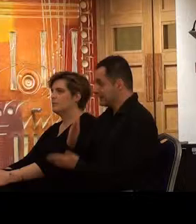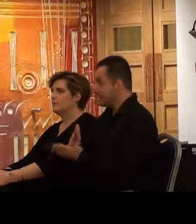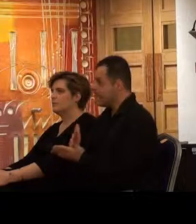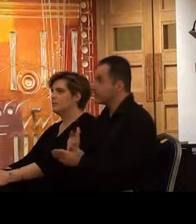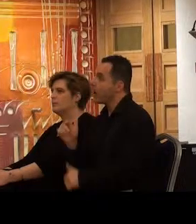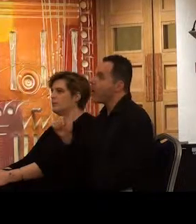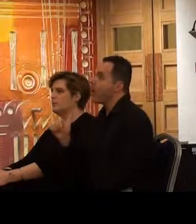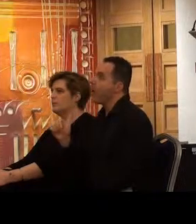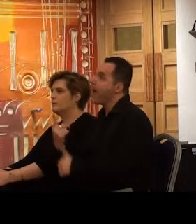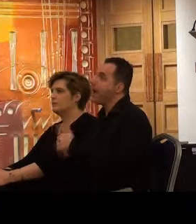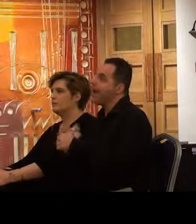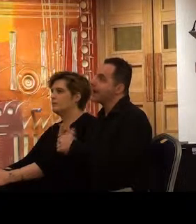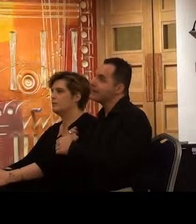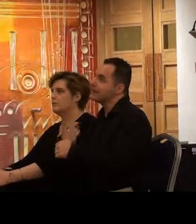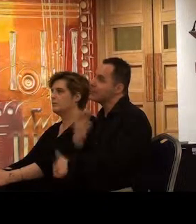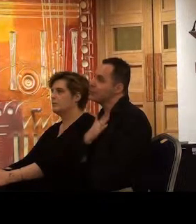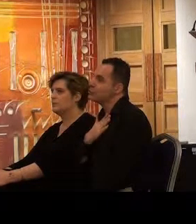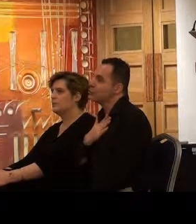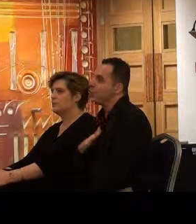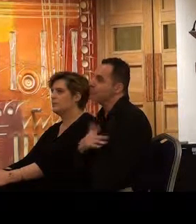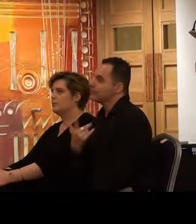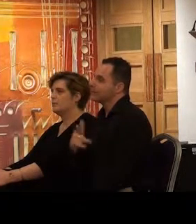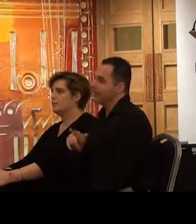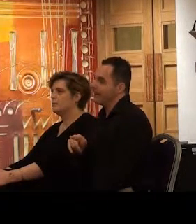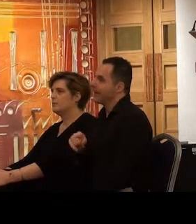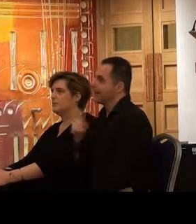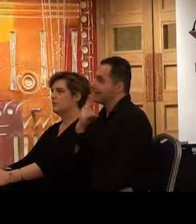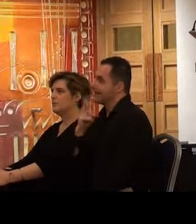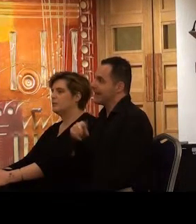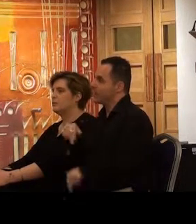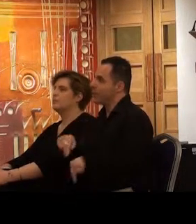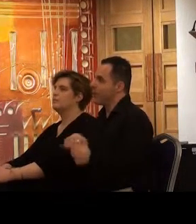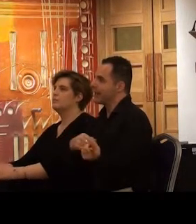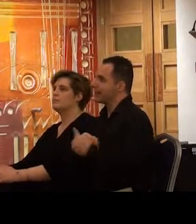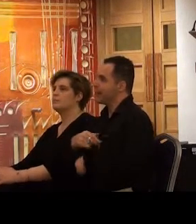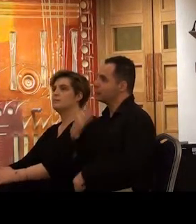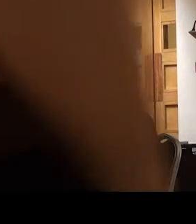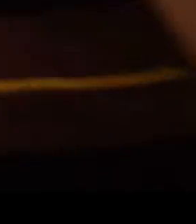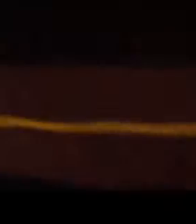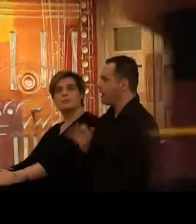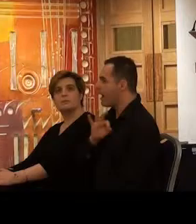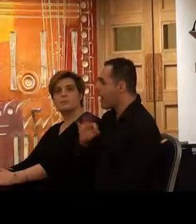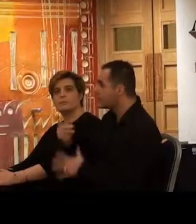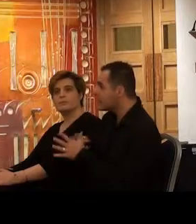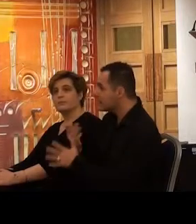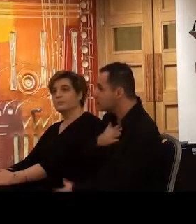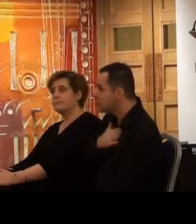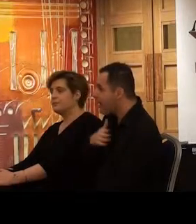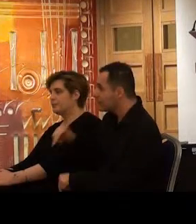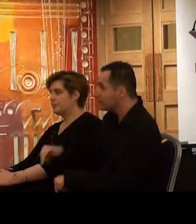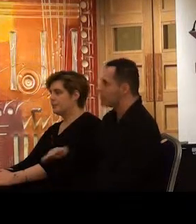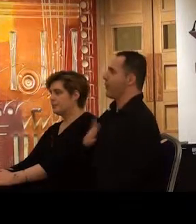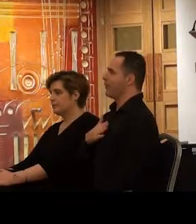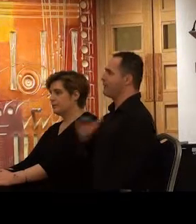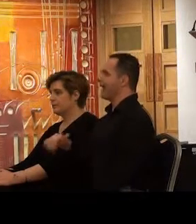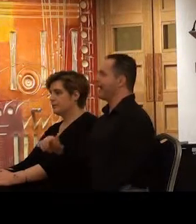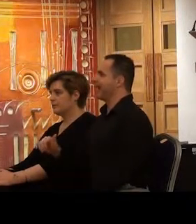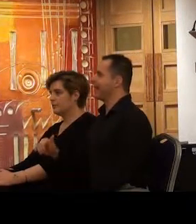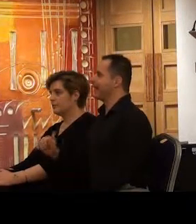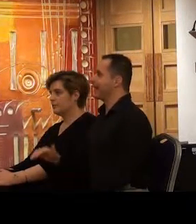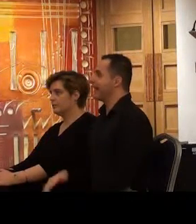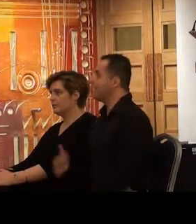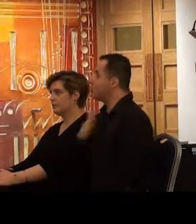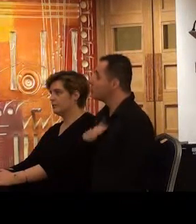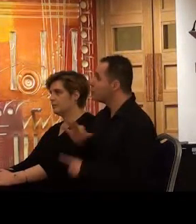would like to invite Peggy to come into school? So we asked Alice if she liked dogs, and oh yes, she liked dogs. And would she like to invite Peggy?